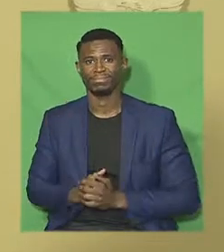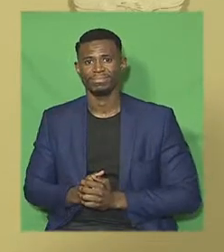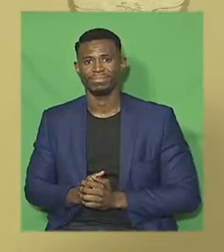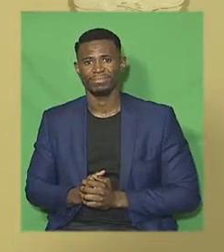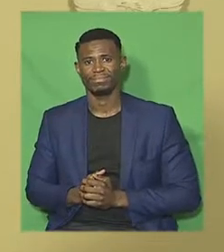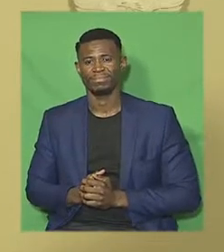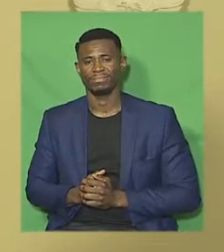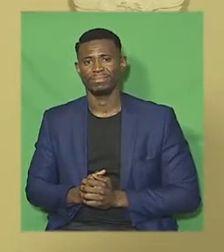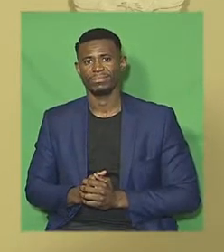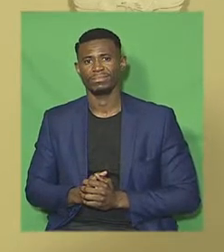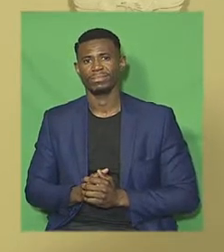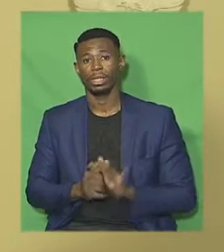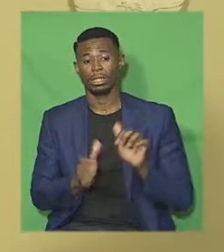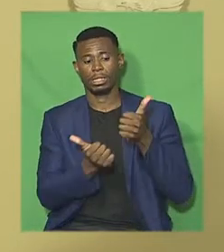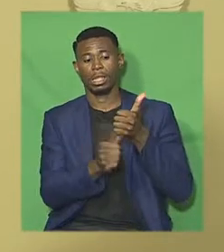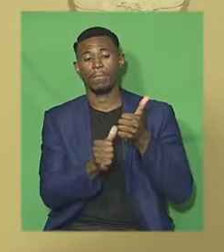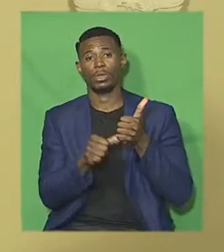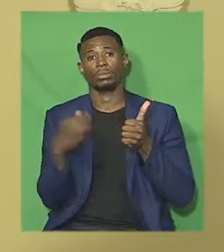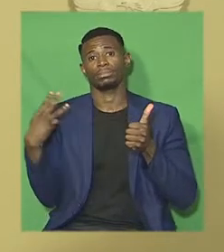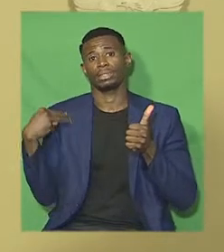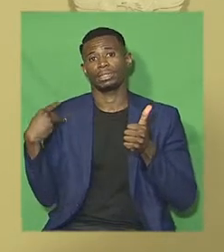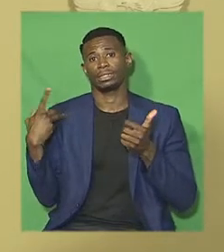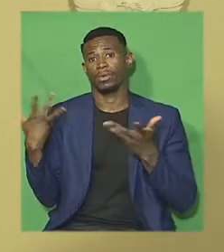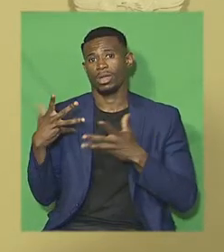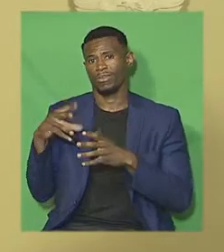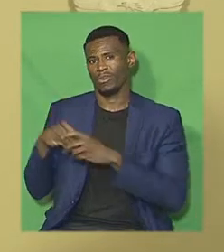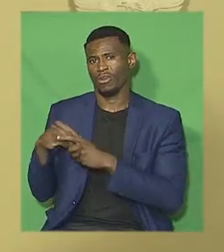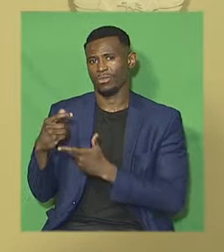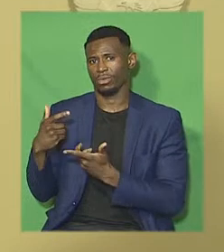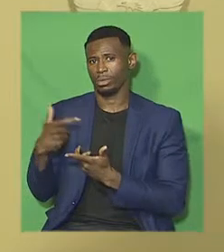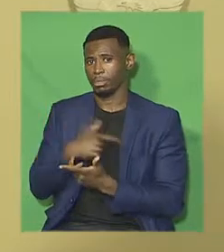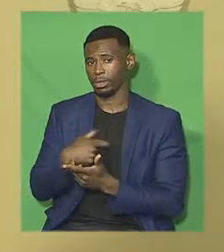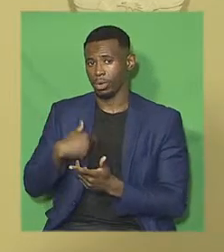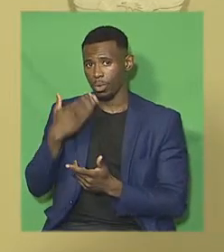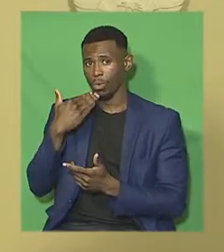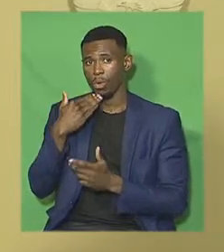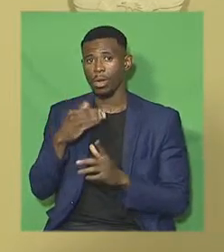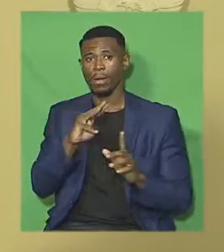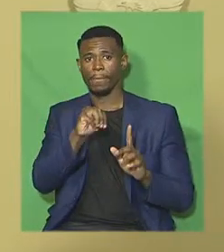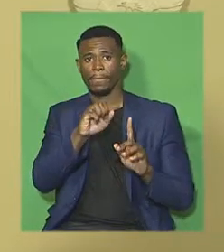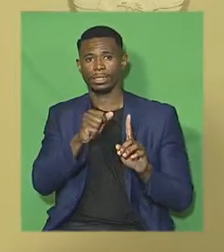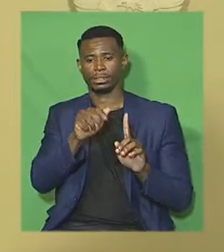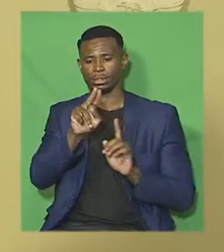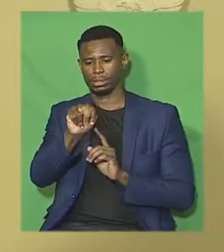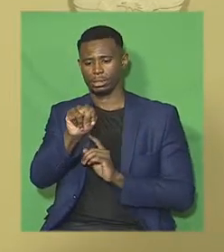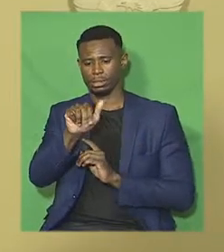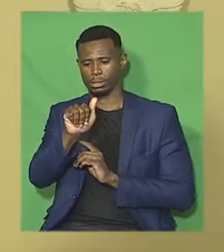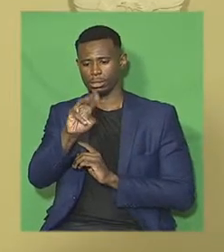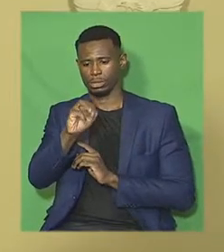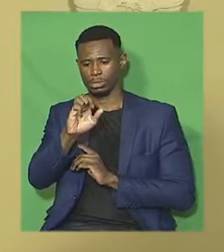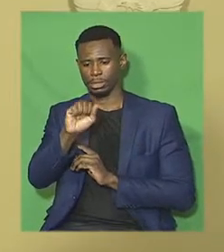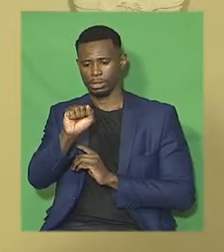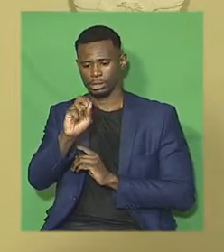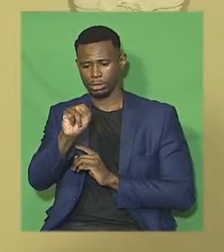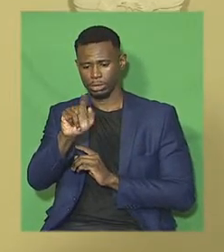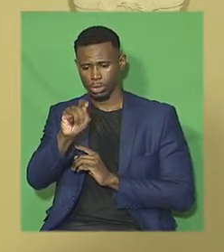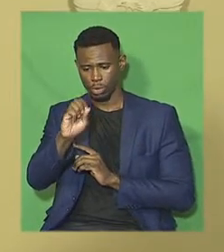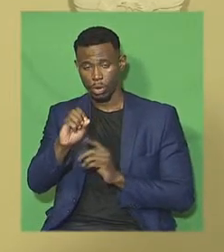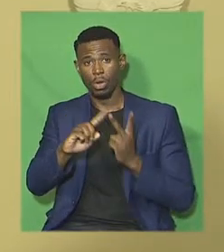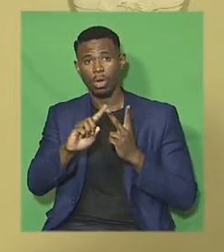Deputy Ministers in the Presidency will be Ms. Nomasonto Mutaung and Mr. Kenneth